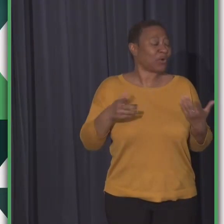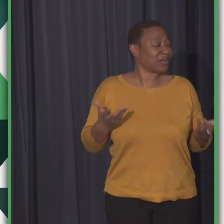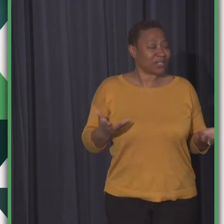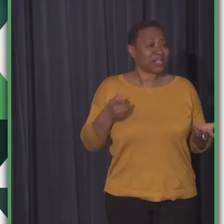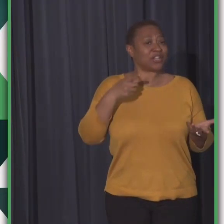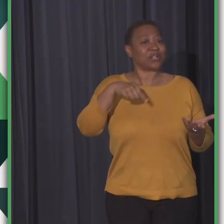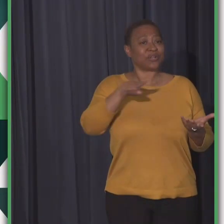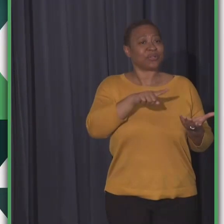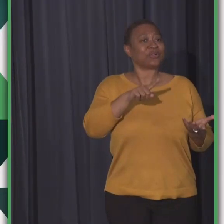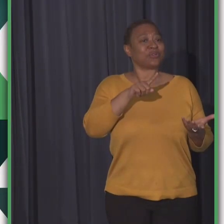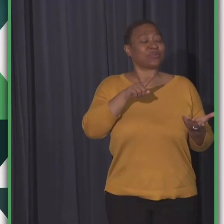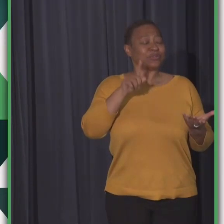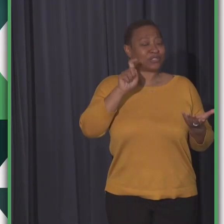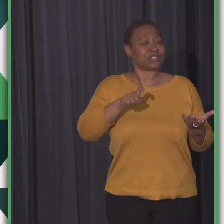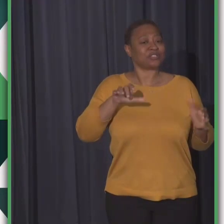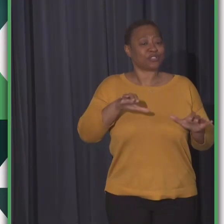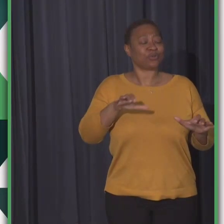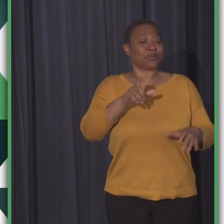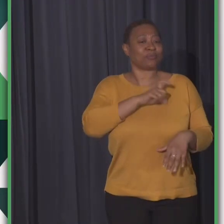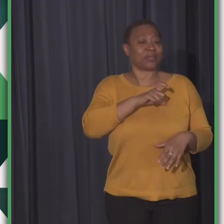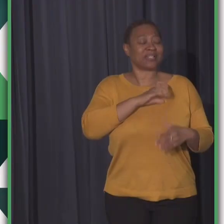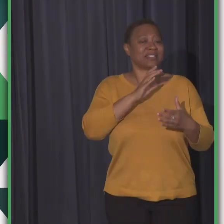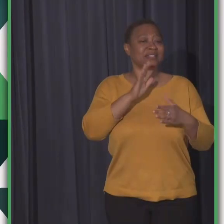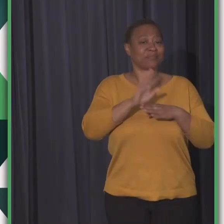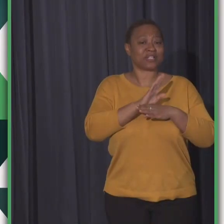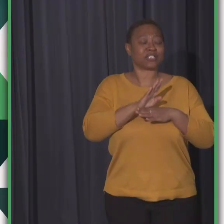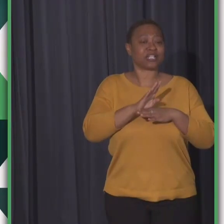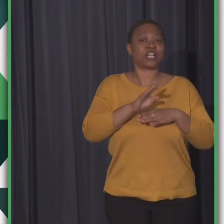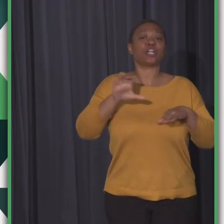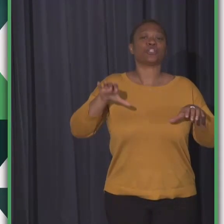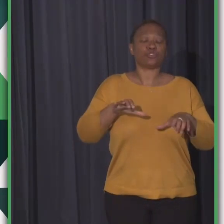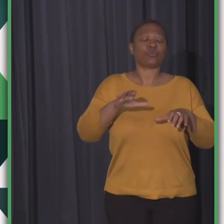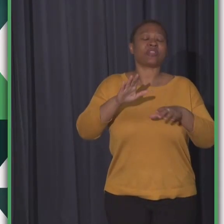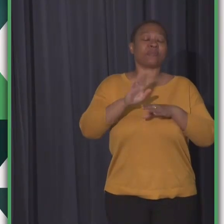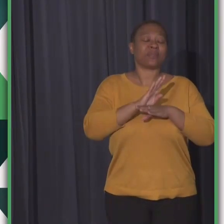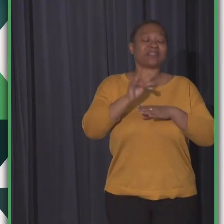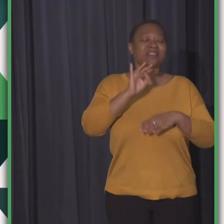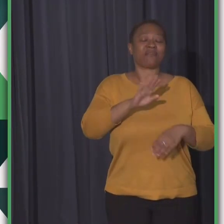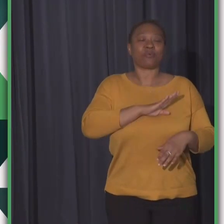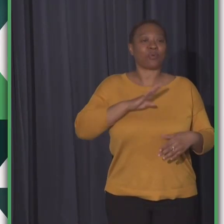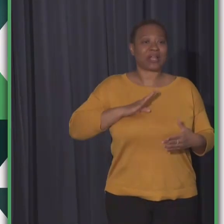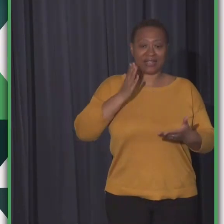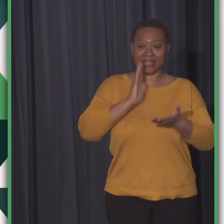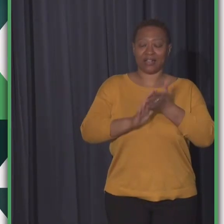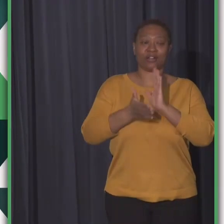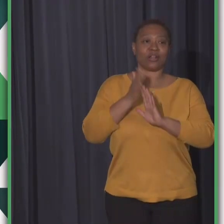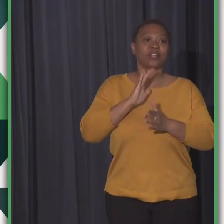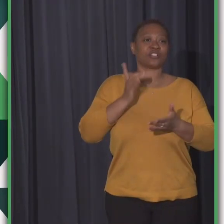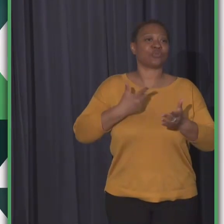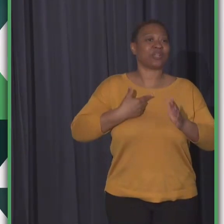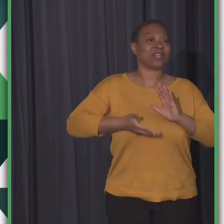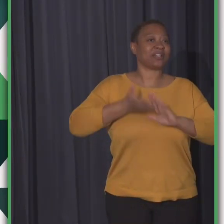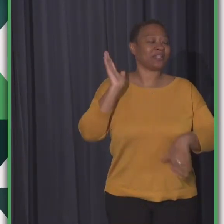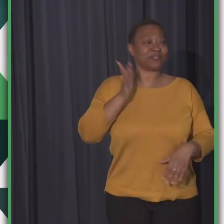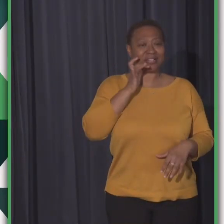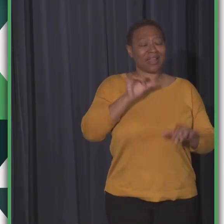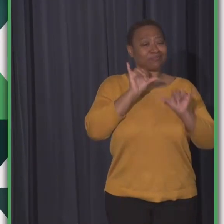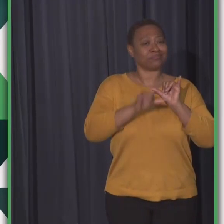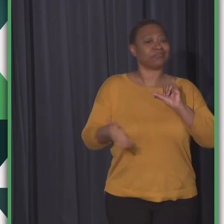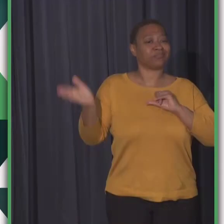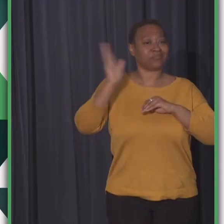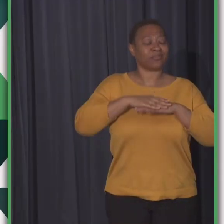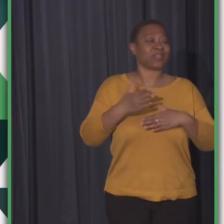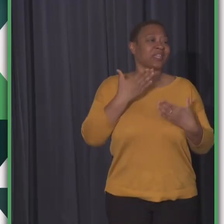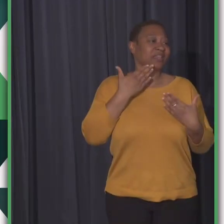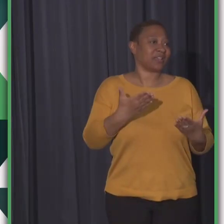Do police business. Get it over with. I'm sorry, do the business of the board. Get it over with and get us up out of here. Again,